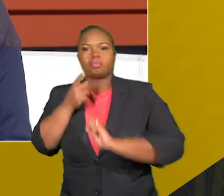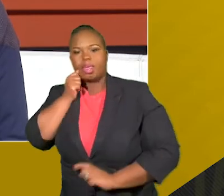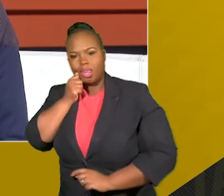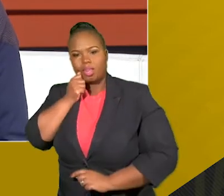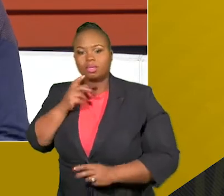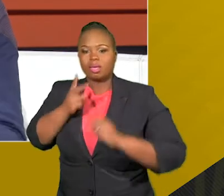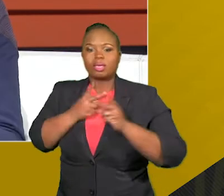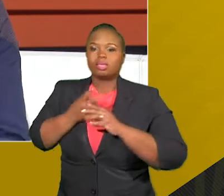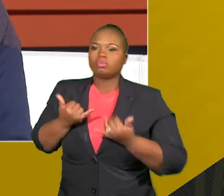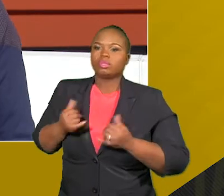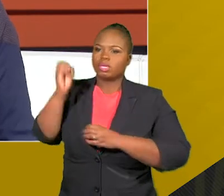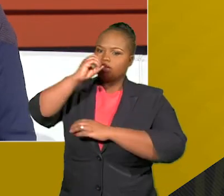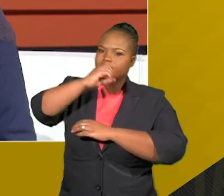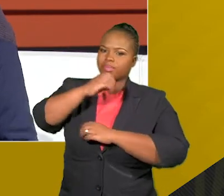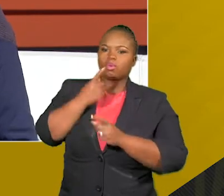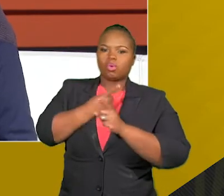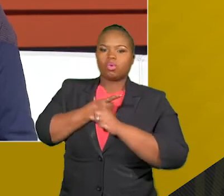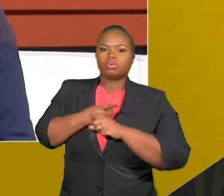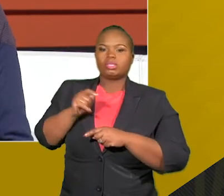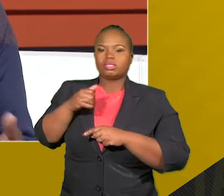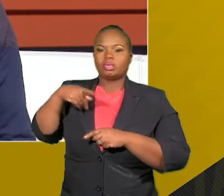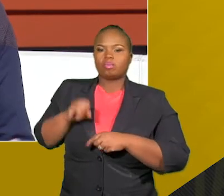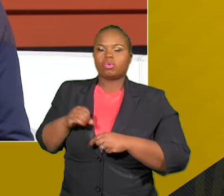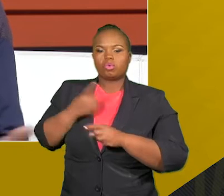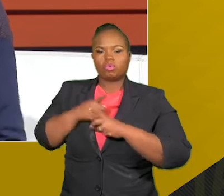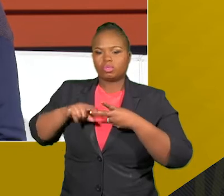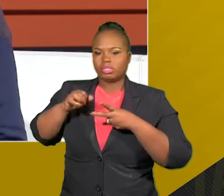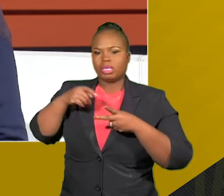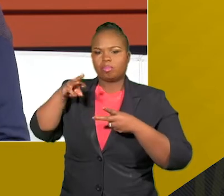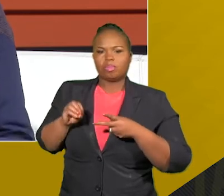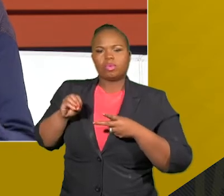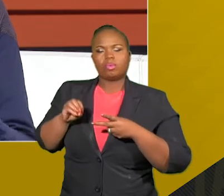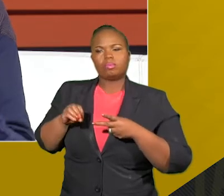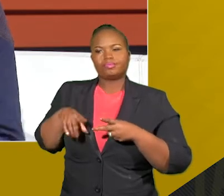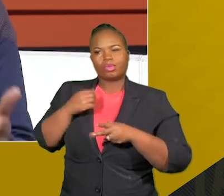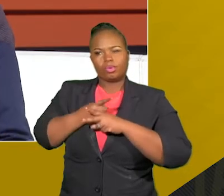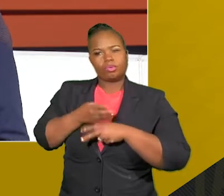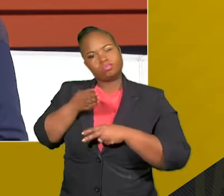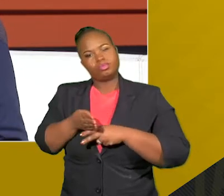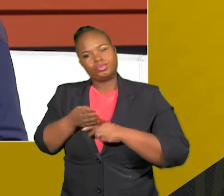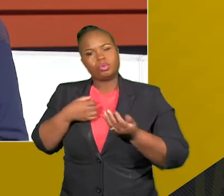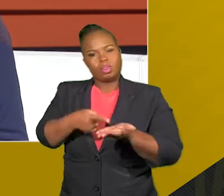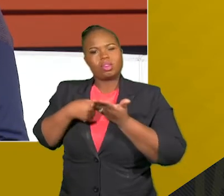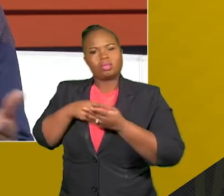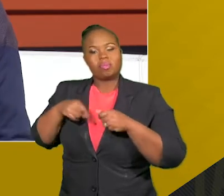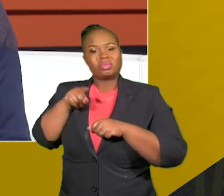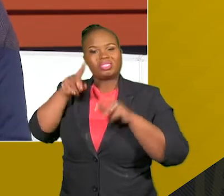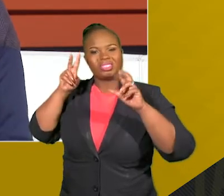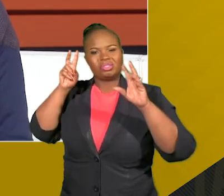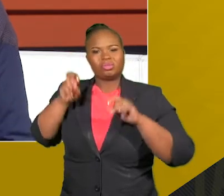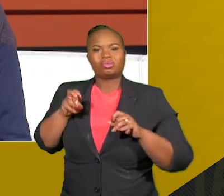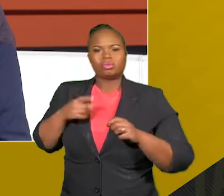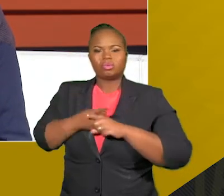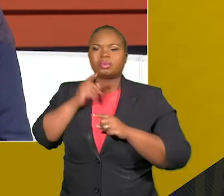this evening, we're going to have a Tshepo Sakamela, as well as Temba Scheme GP Lukele. We are going to have a dialogue around this issue involving